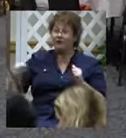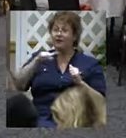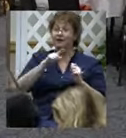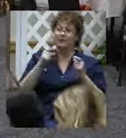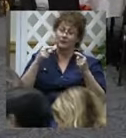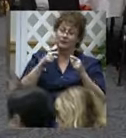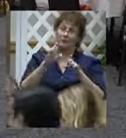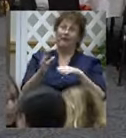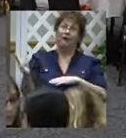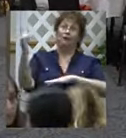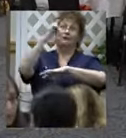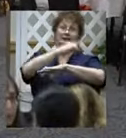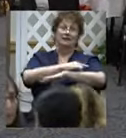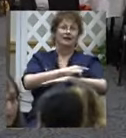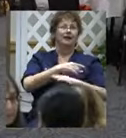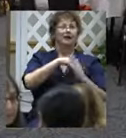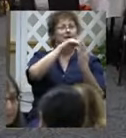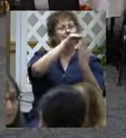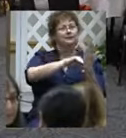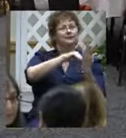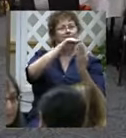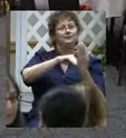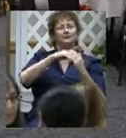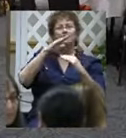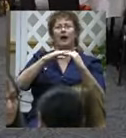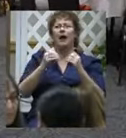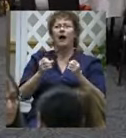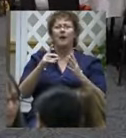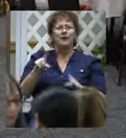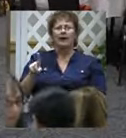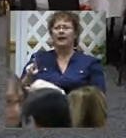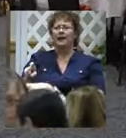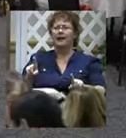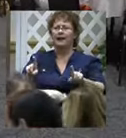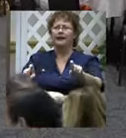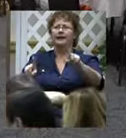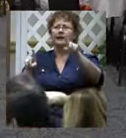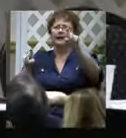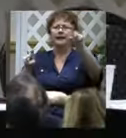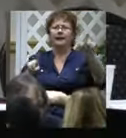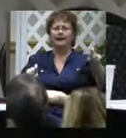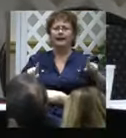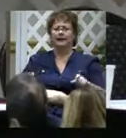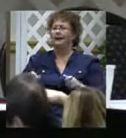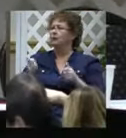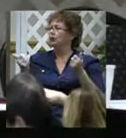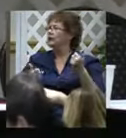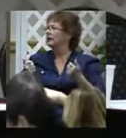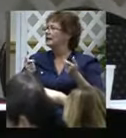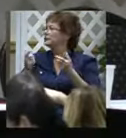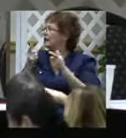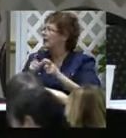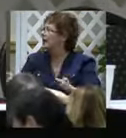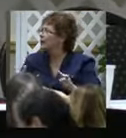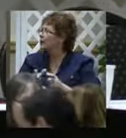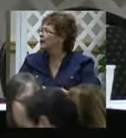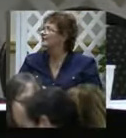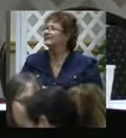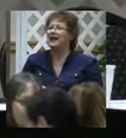day, we also record data on website hits. How many people click on our language ID cards by language? How many people click on our